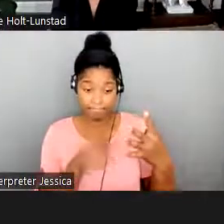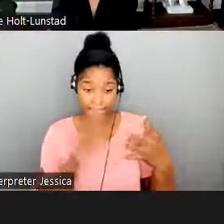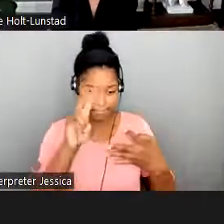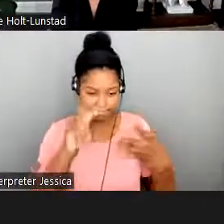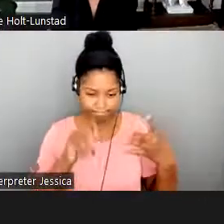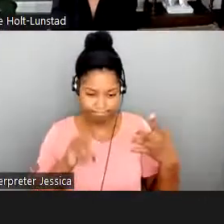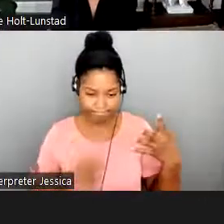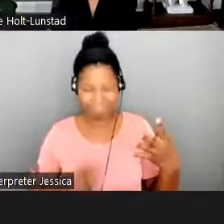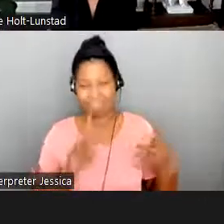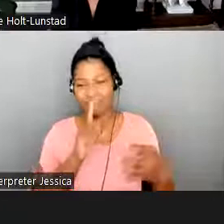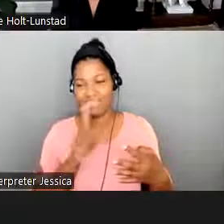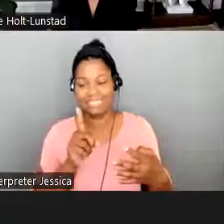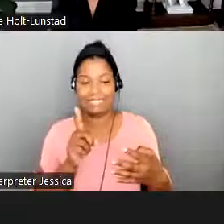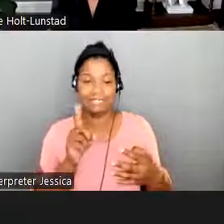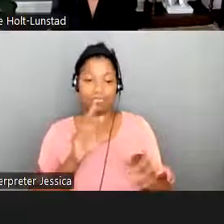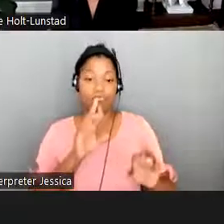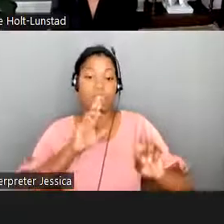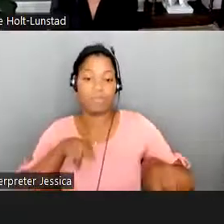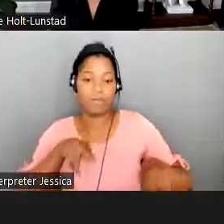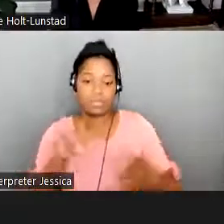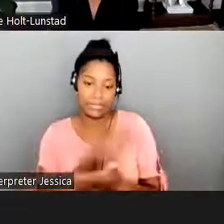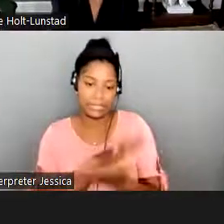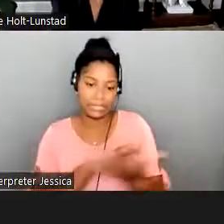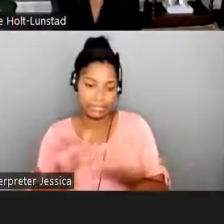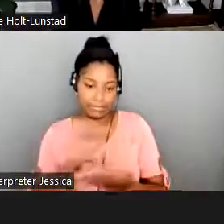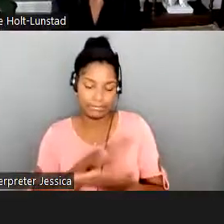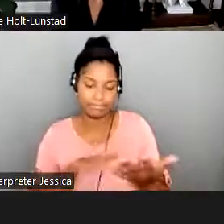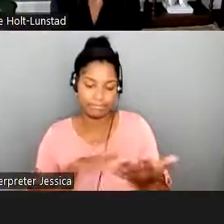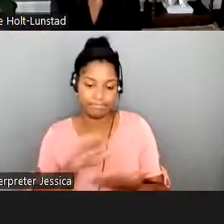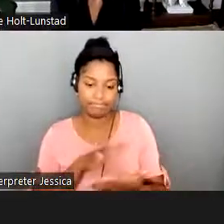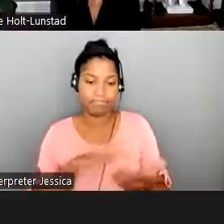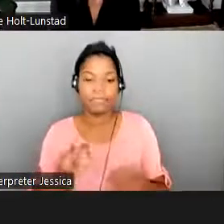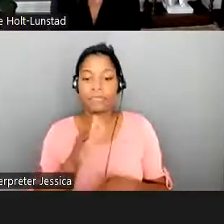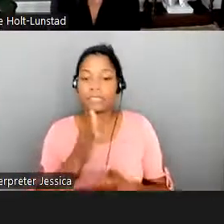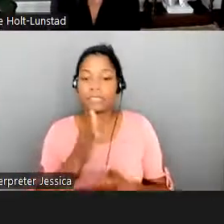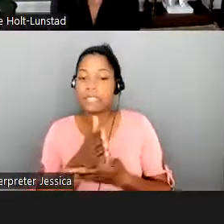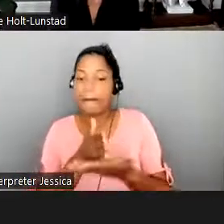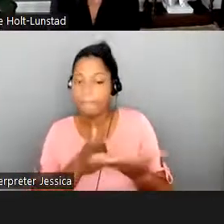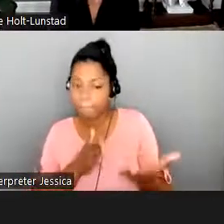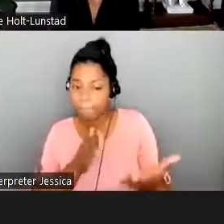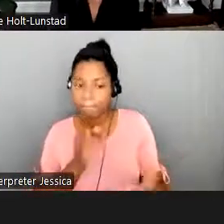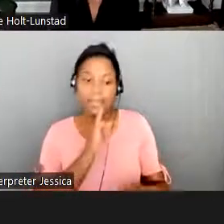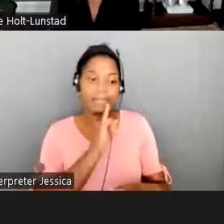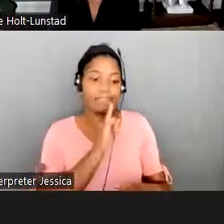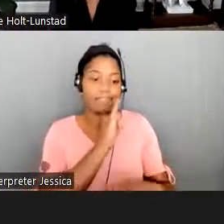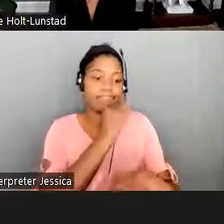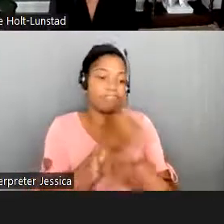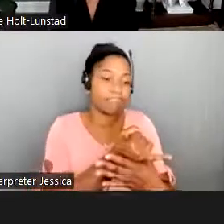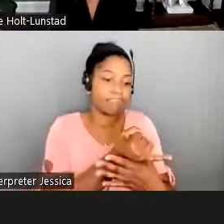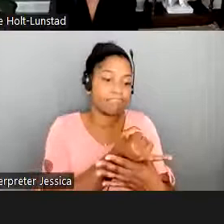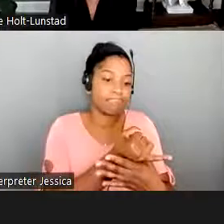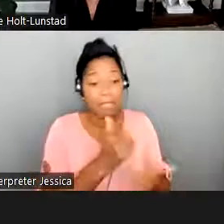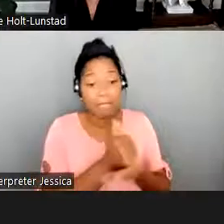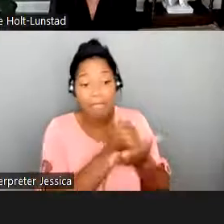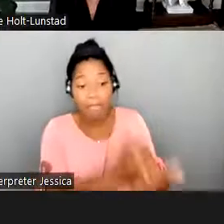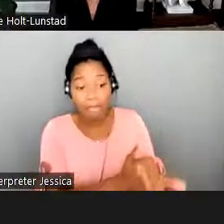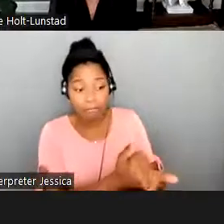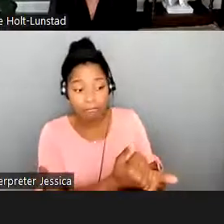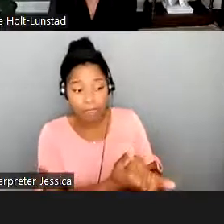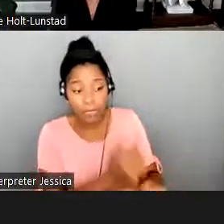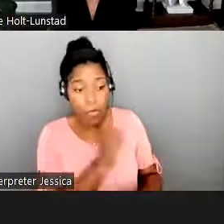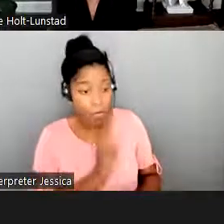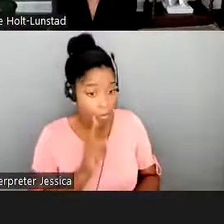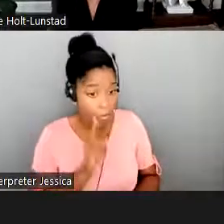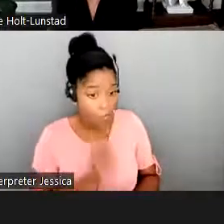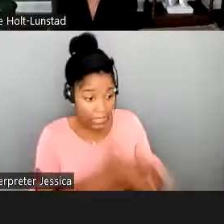mixed and that few interventions improved social isolation. So they may have improved loneliness and social support,